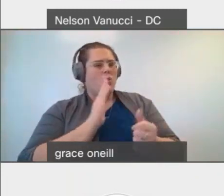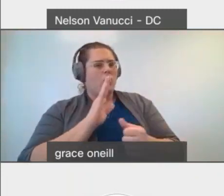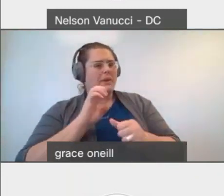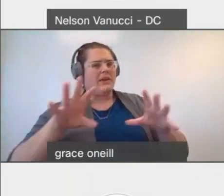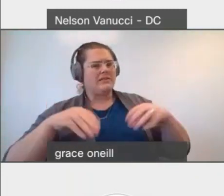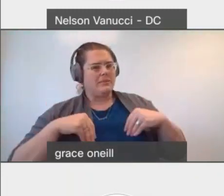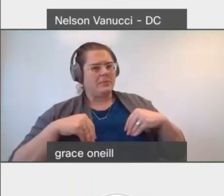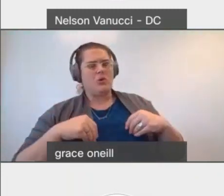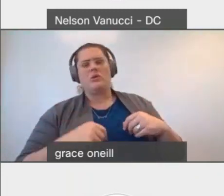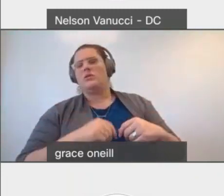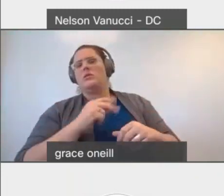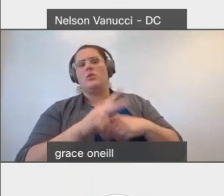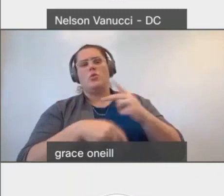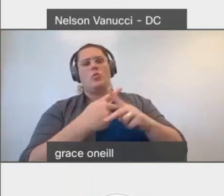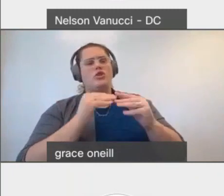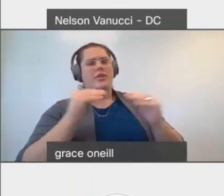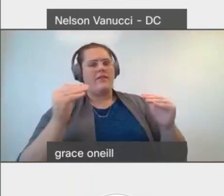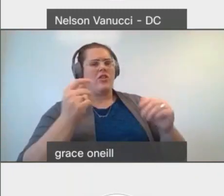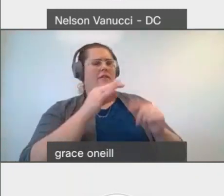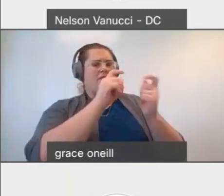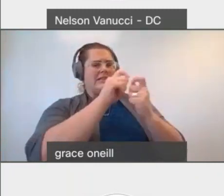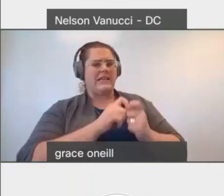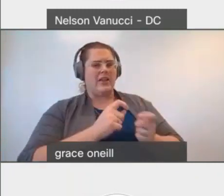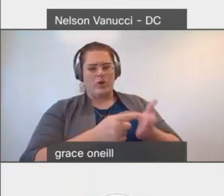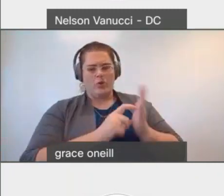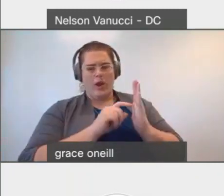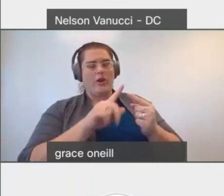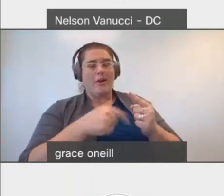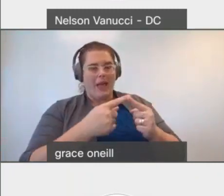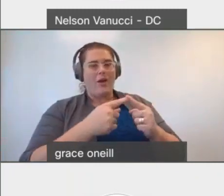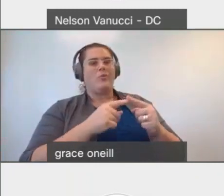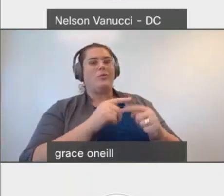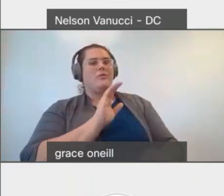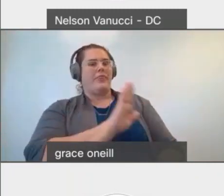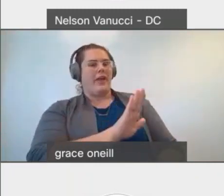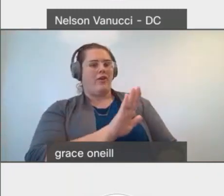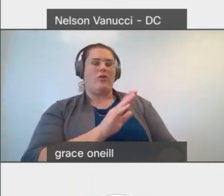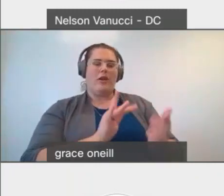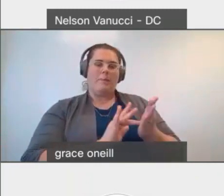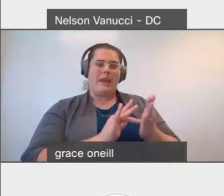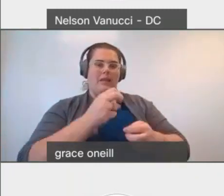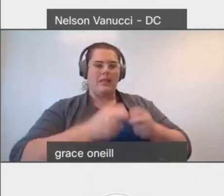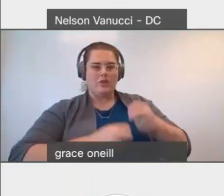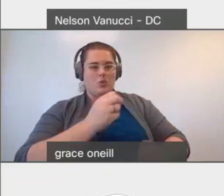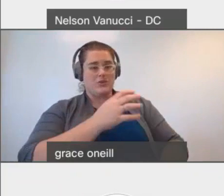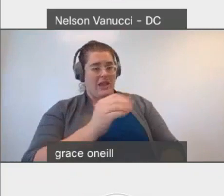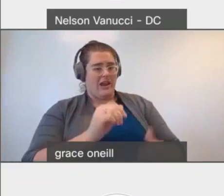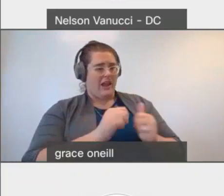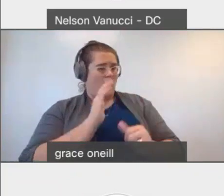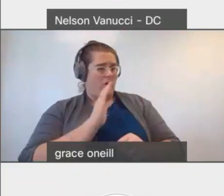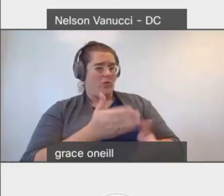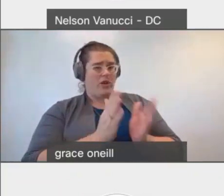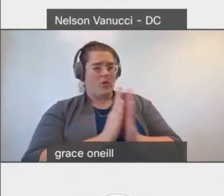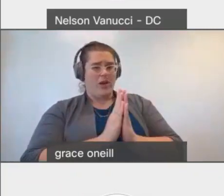What level of detail will need to be included about the underlying medical issues? And how will such a request not simply be approved